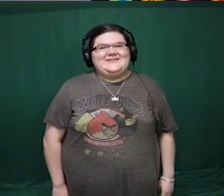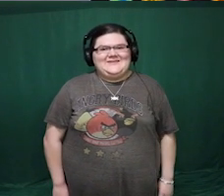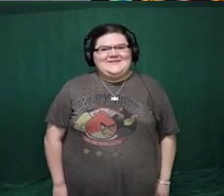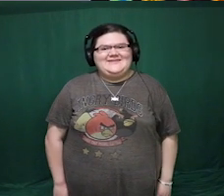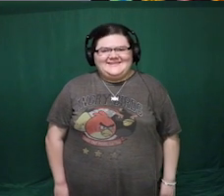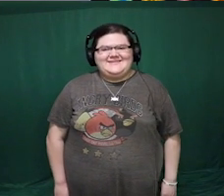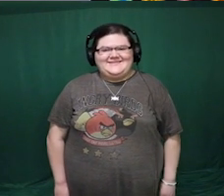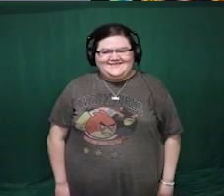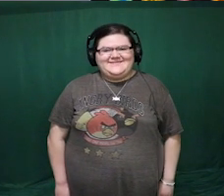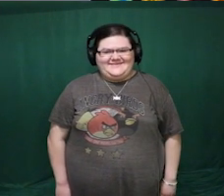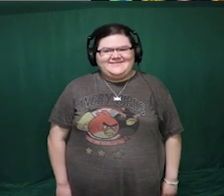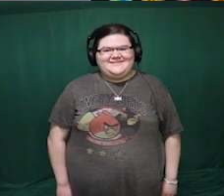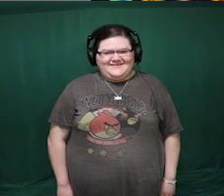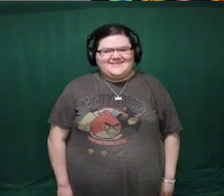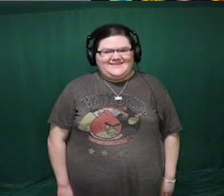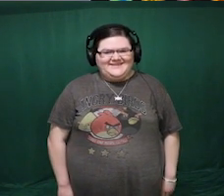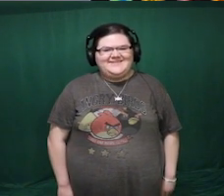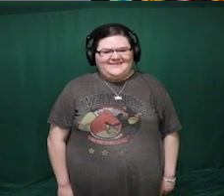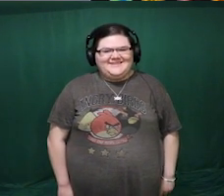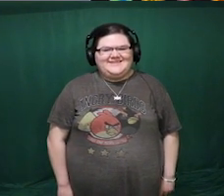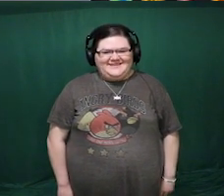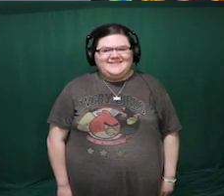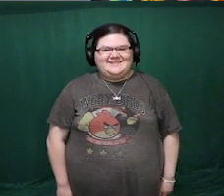Yeah, you do.